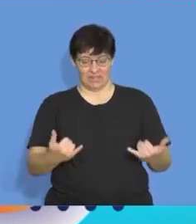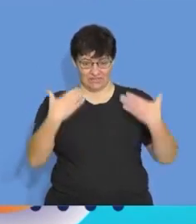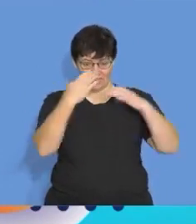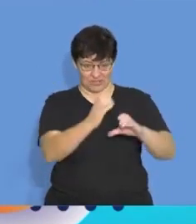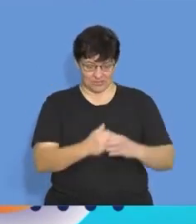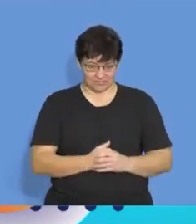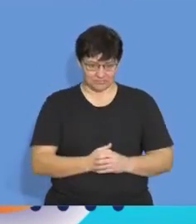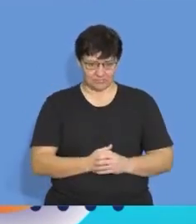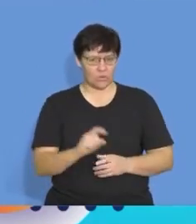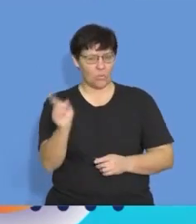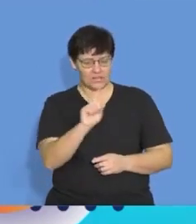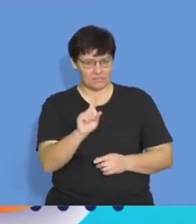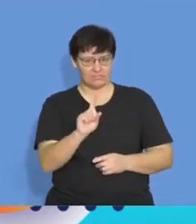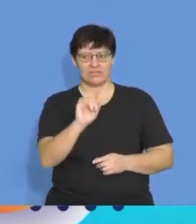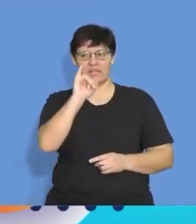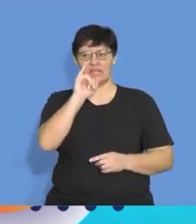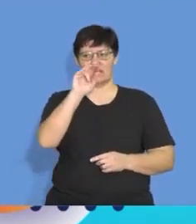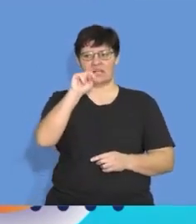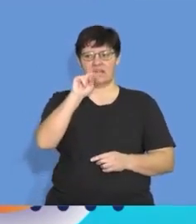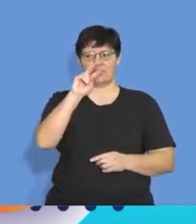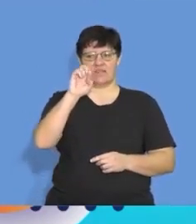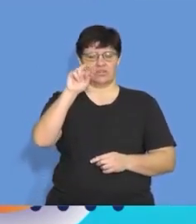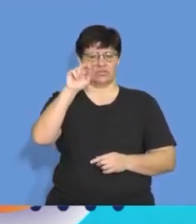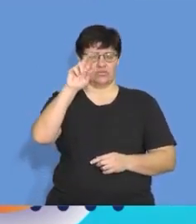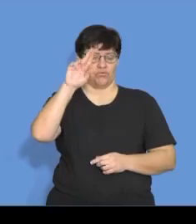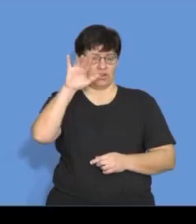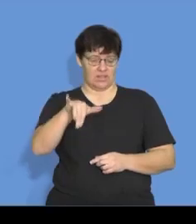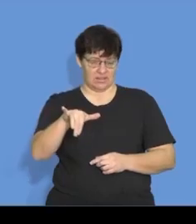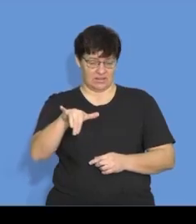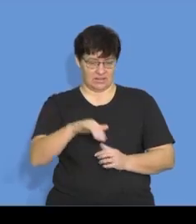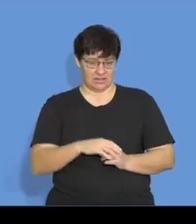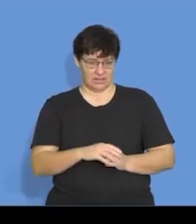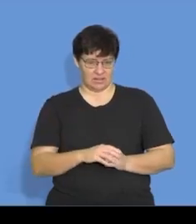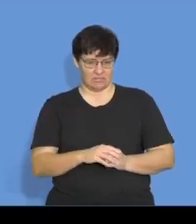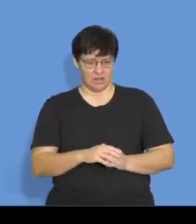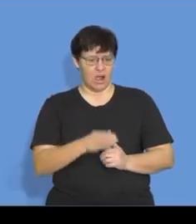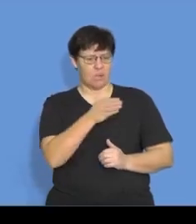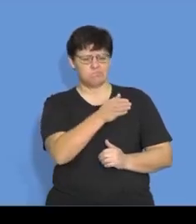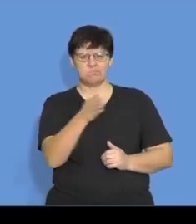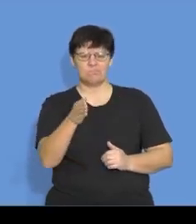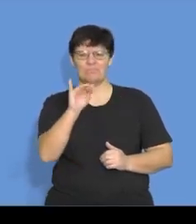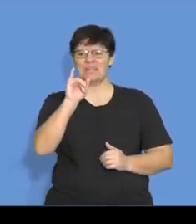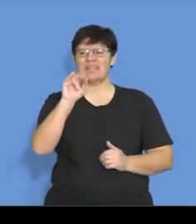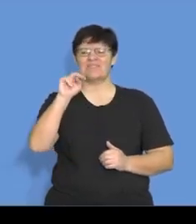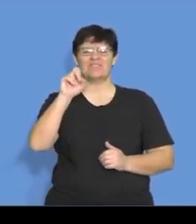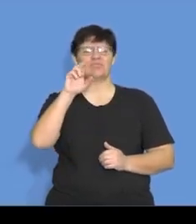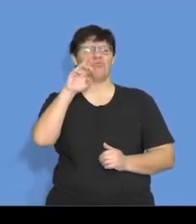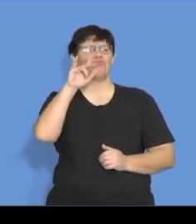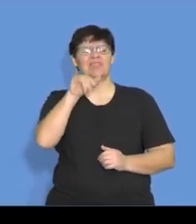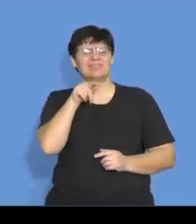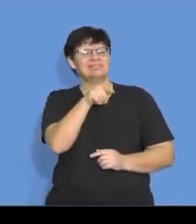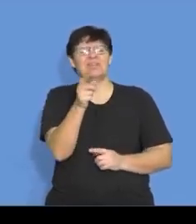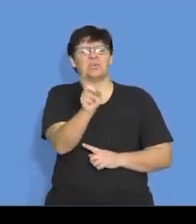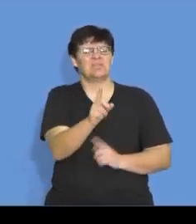focus is on inventory. Right. So, firstly, let me explain the word inventory to